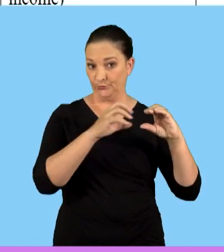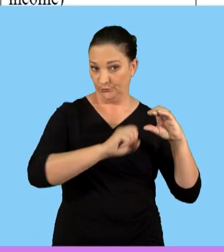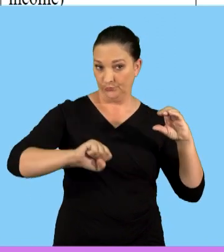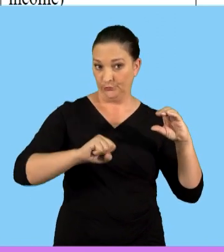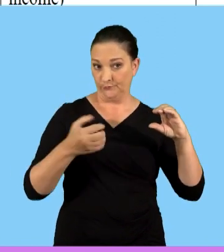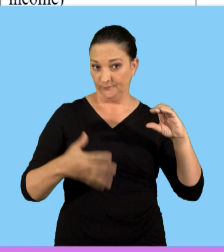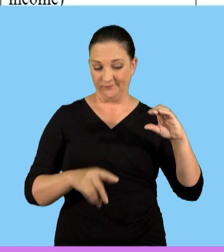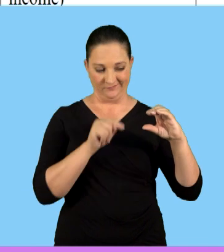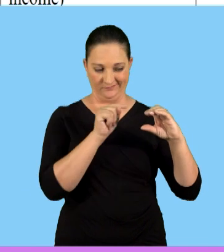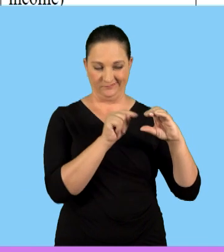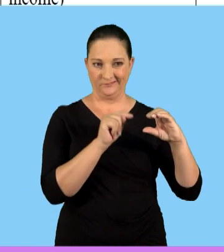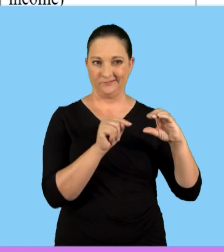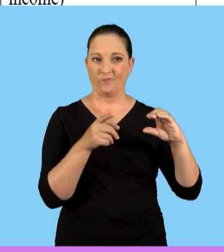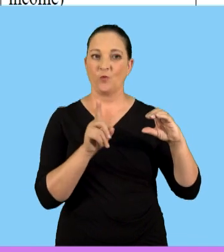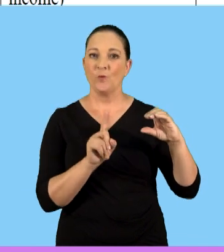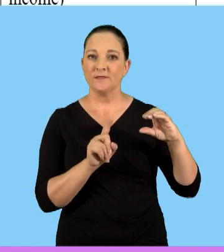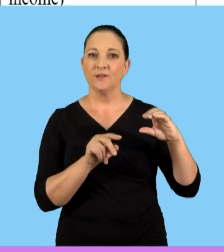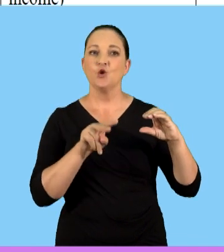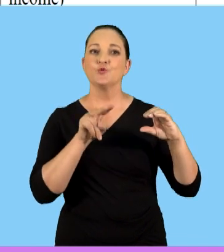122, and that gives me